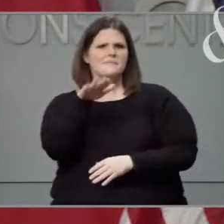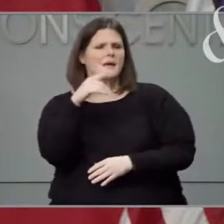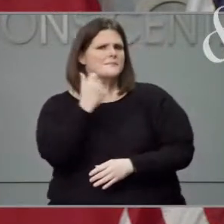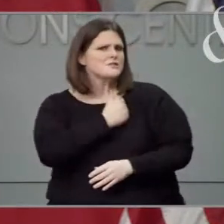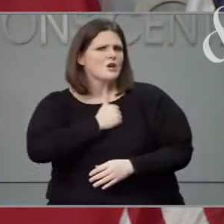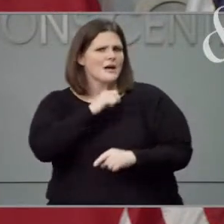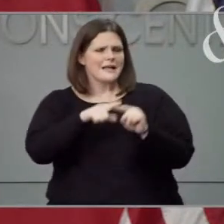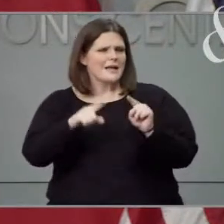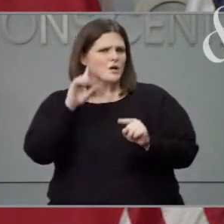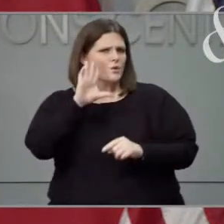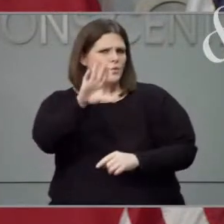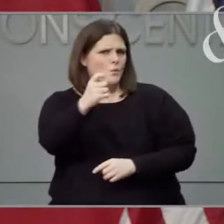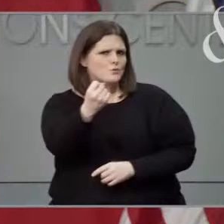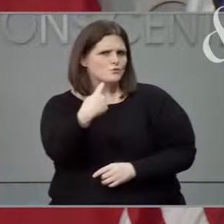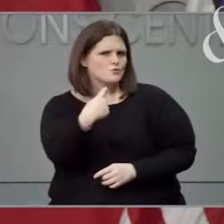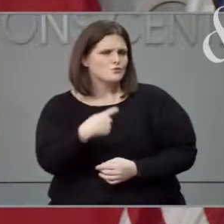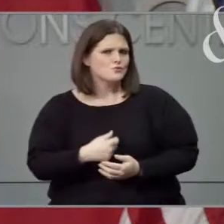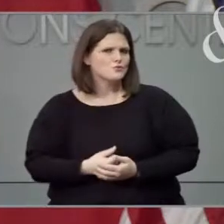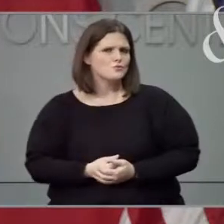I'm not able to hear the question.